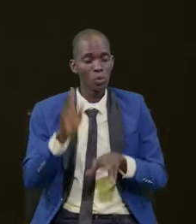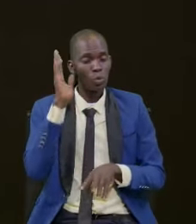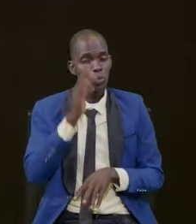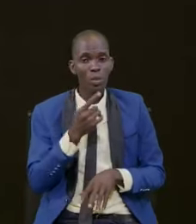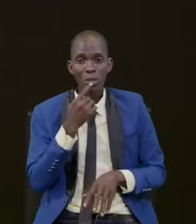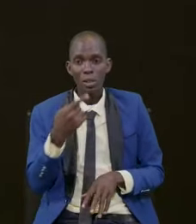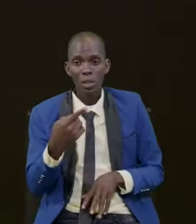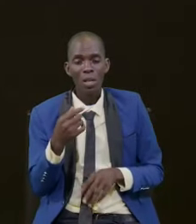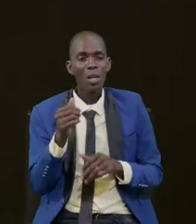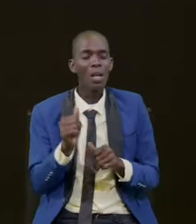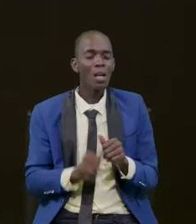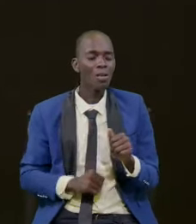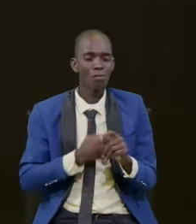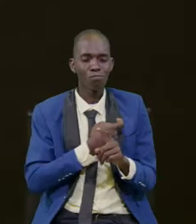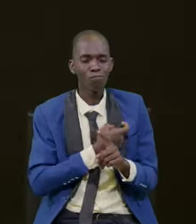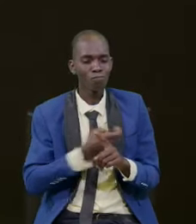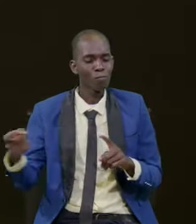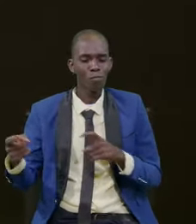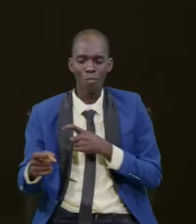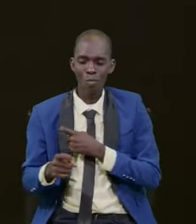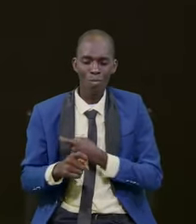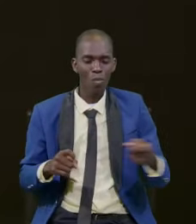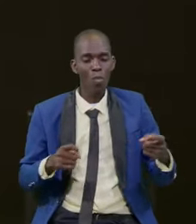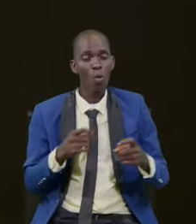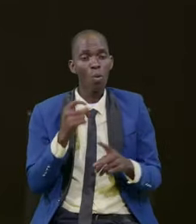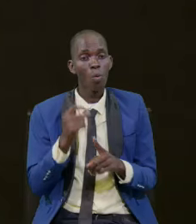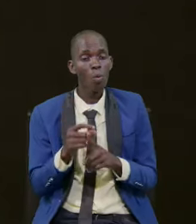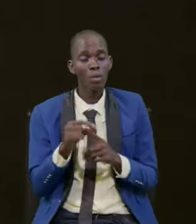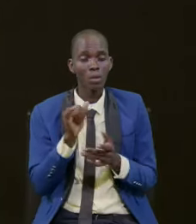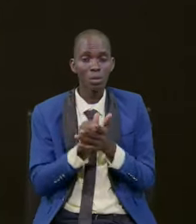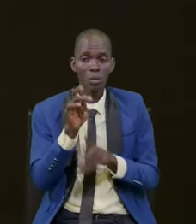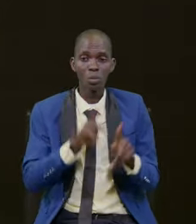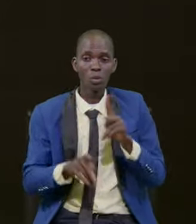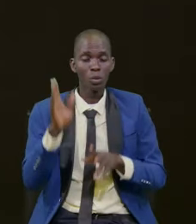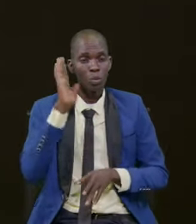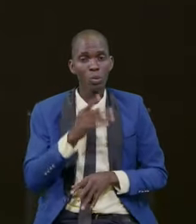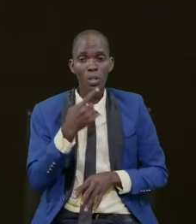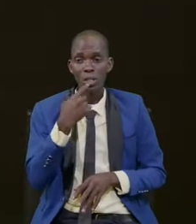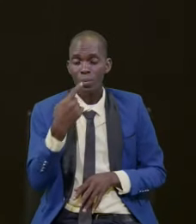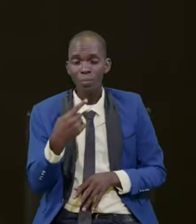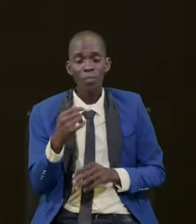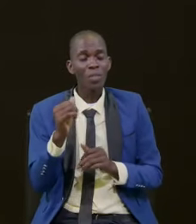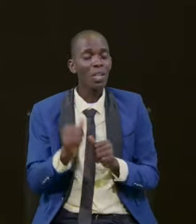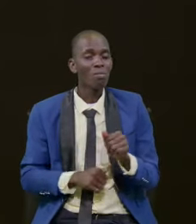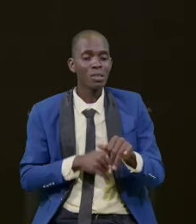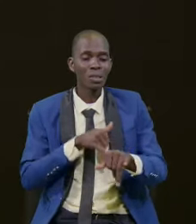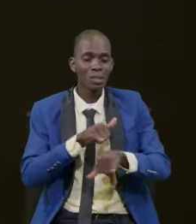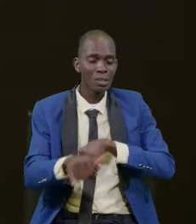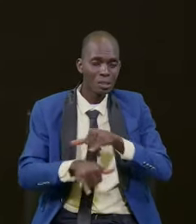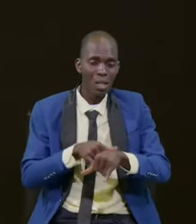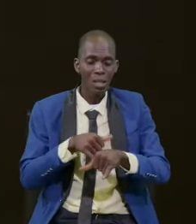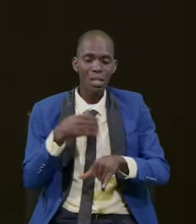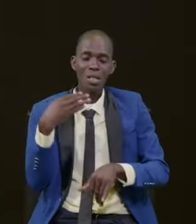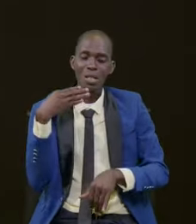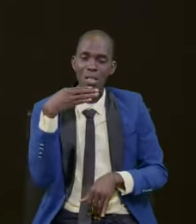every injurious word that men shall speak, every deceptive lying